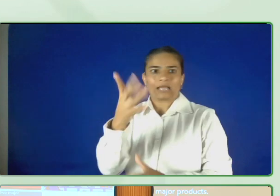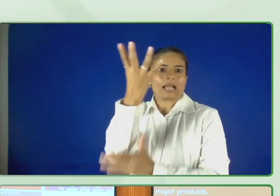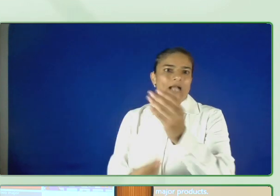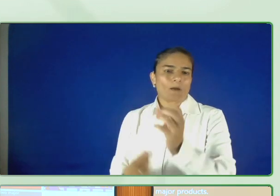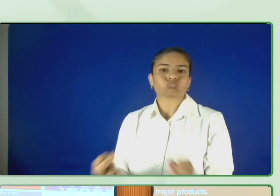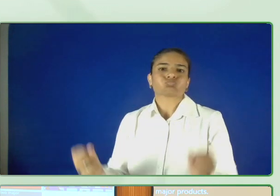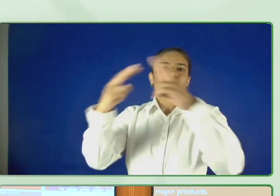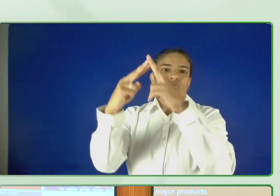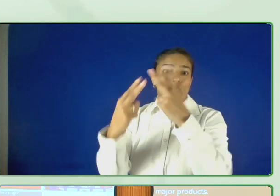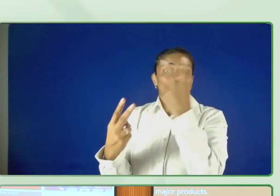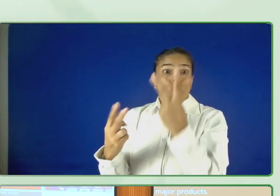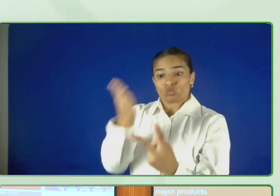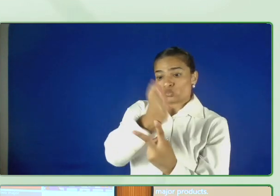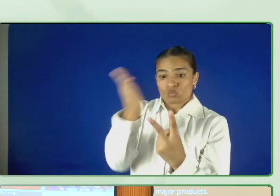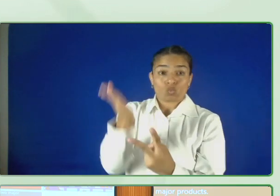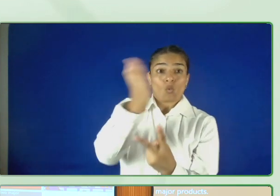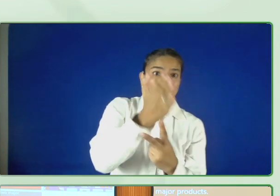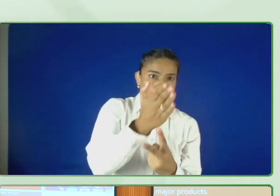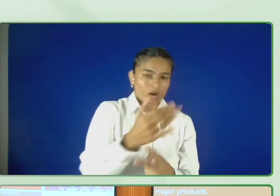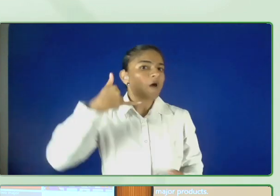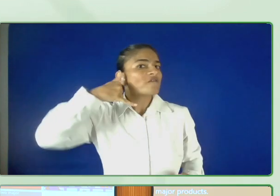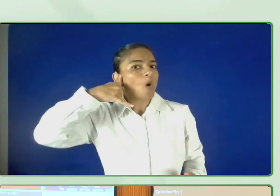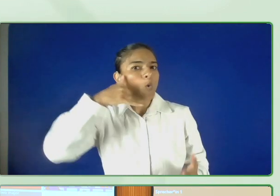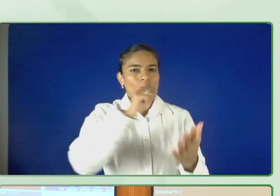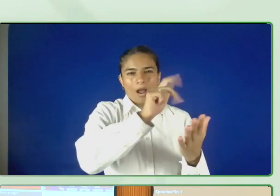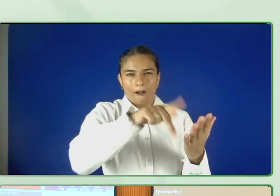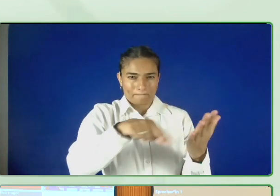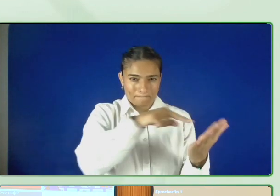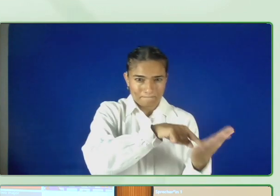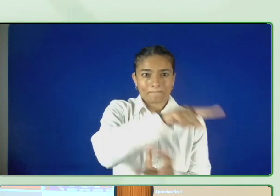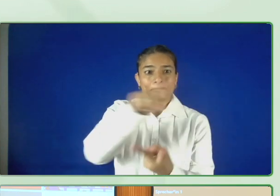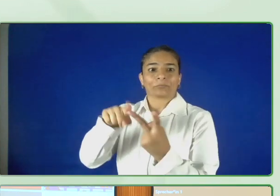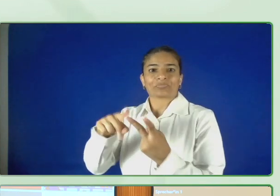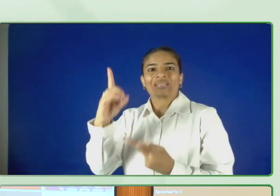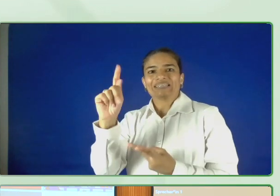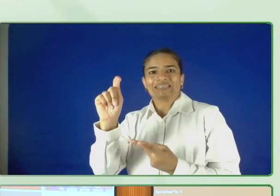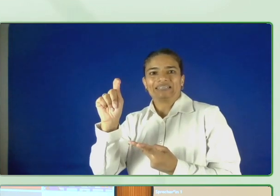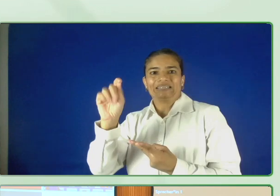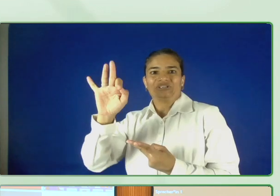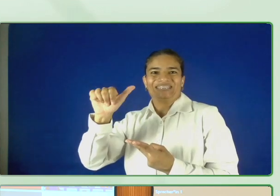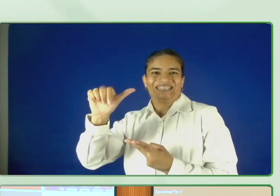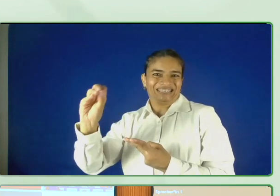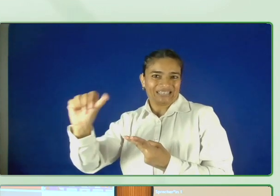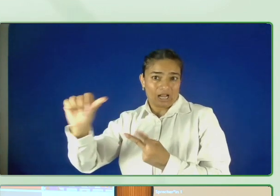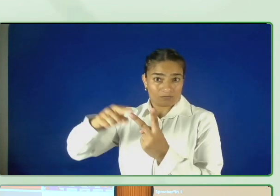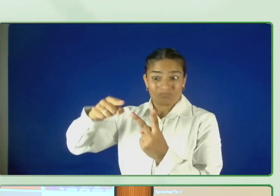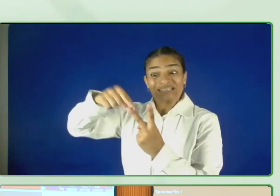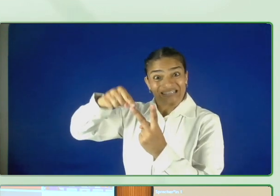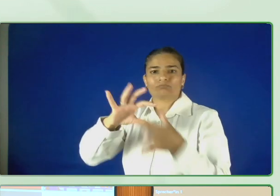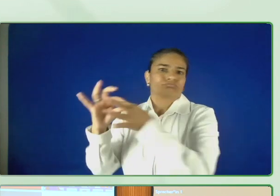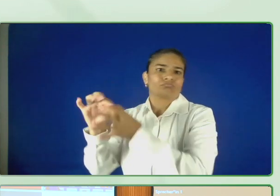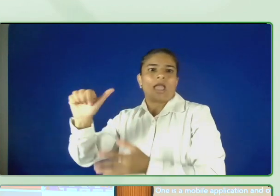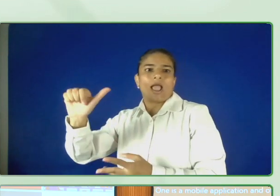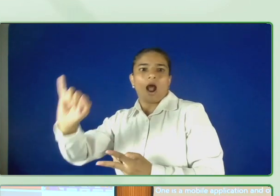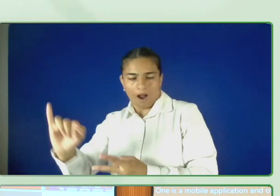other is DT360AI, which is an AI solution. We are operating in both B2B and B2C domain, which means we work